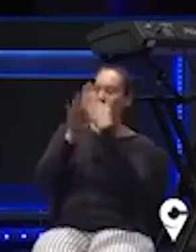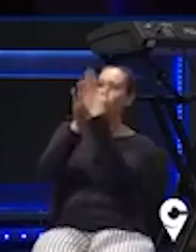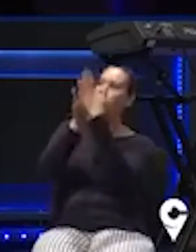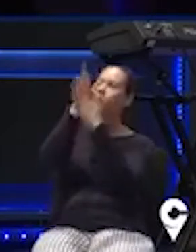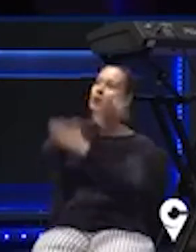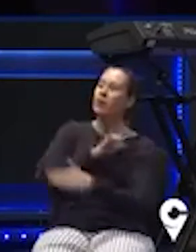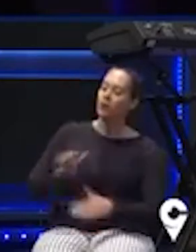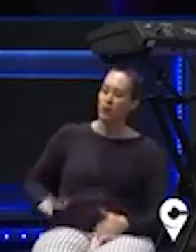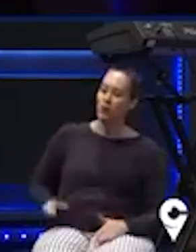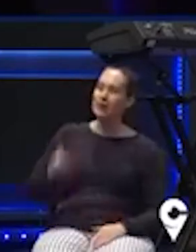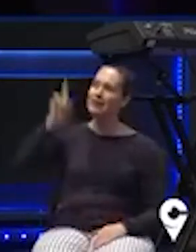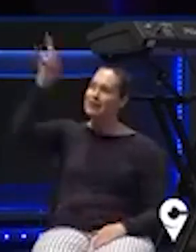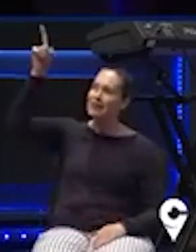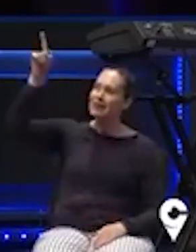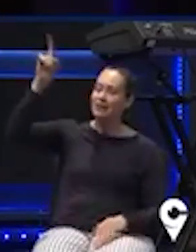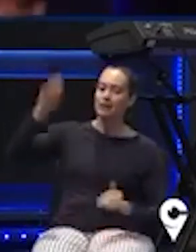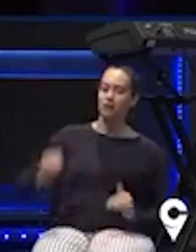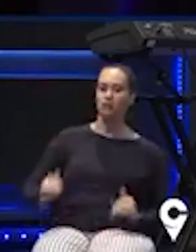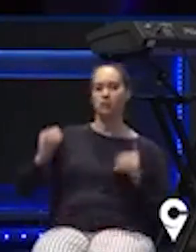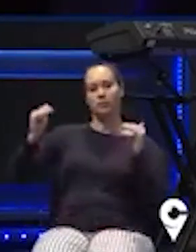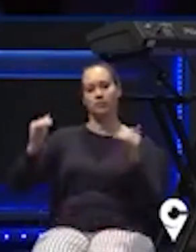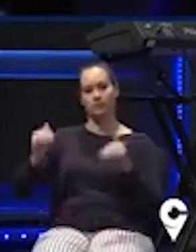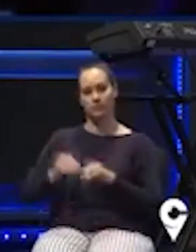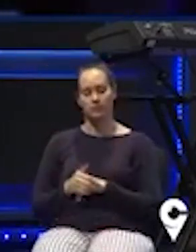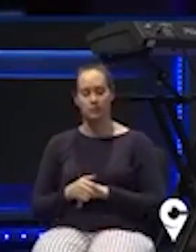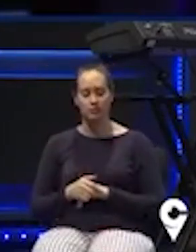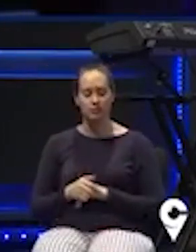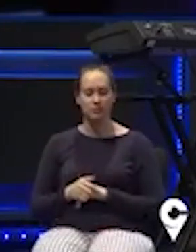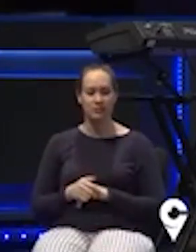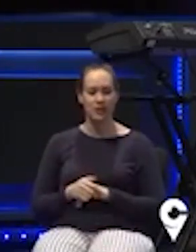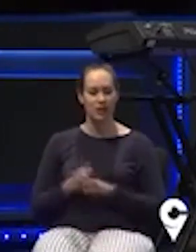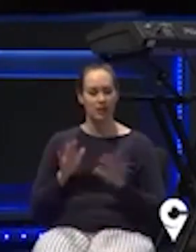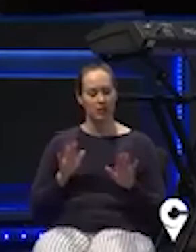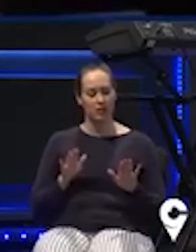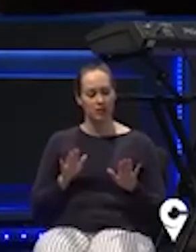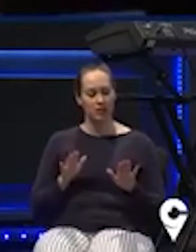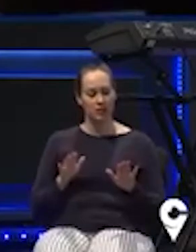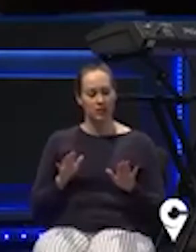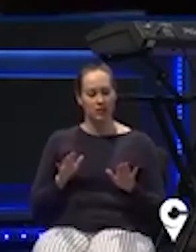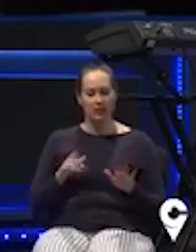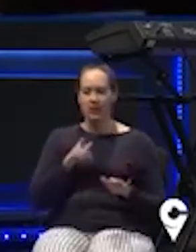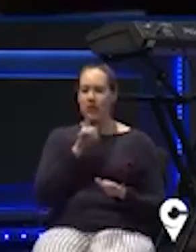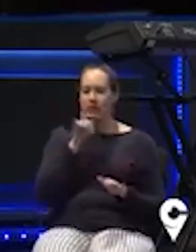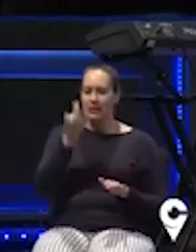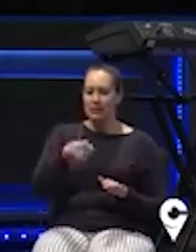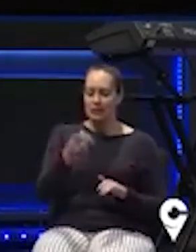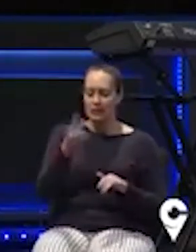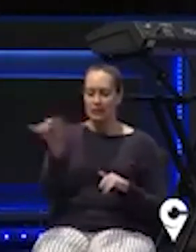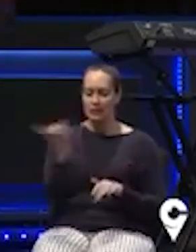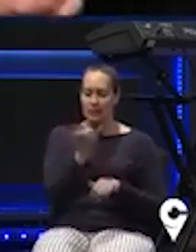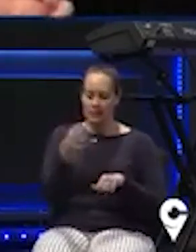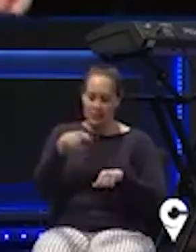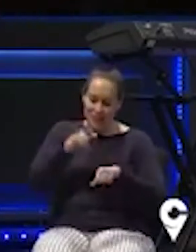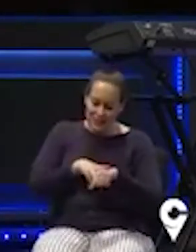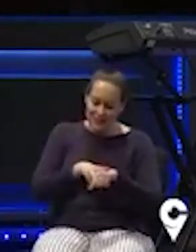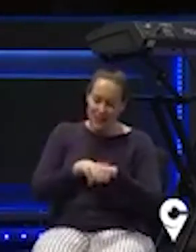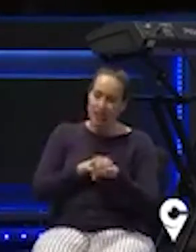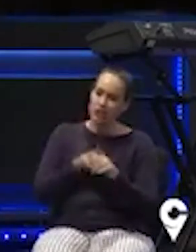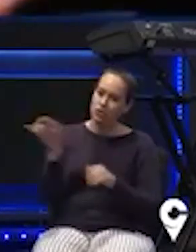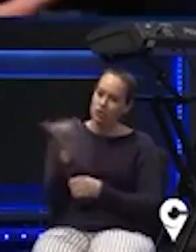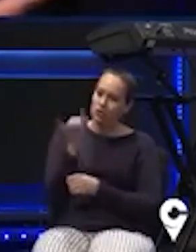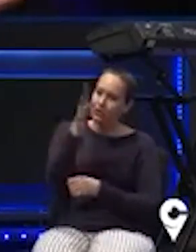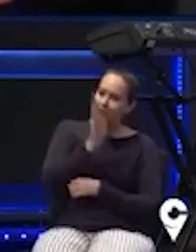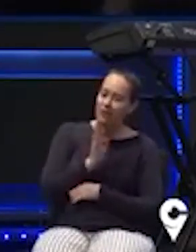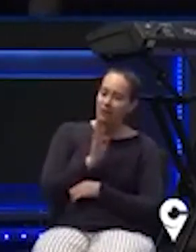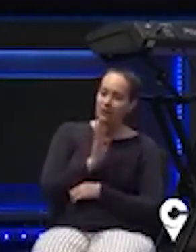you. Who being in the very nature God. Now grasp that statement too. Being in the very nature God. As a matter of fact, if you look at it in your Bible, you've